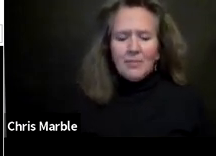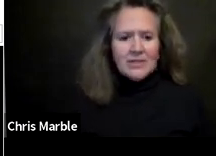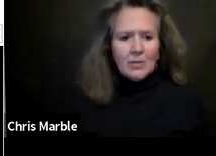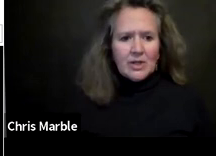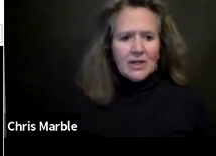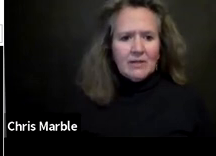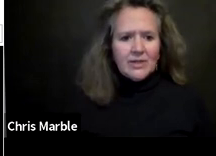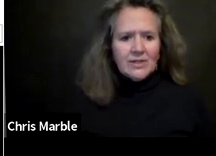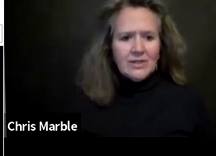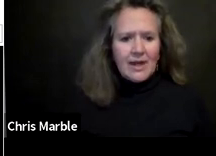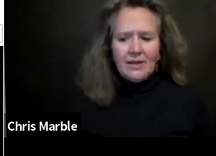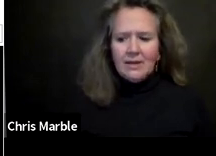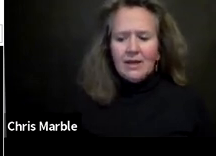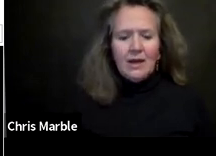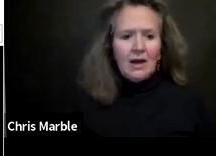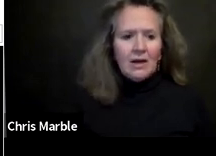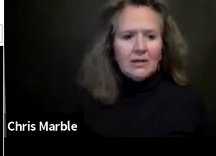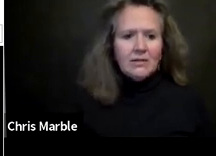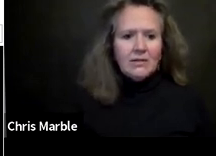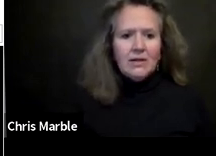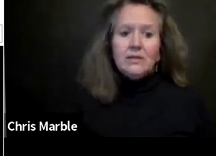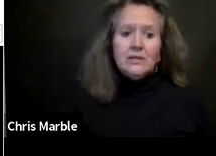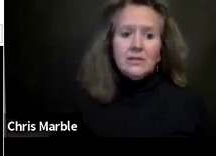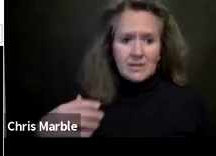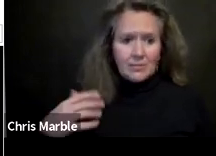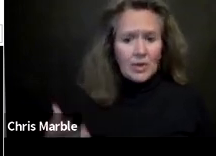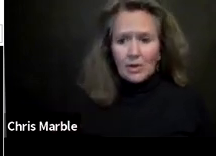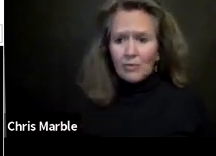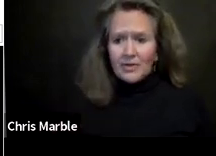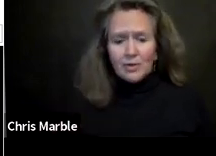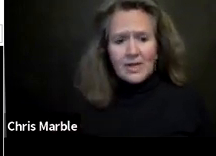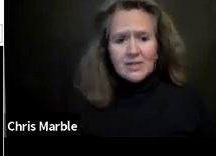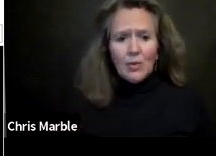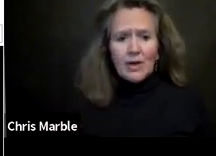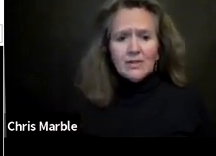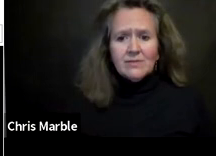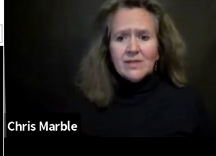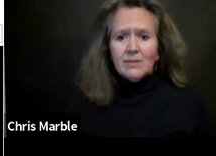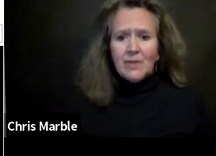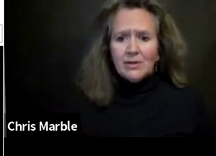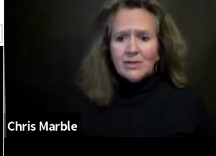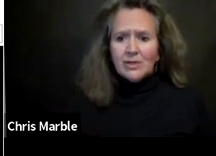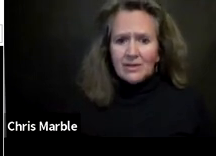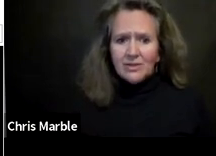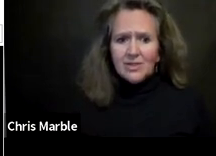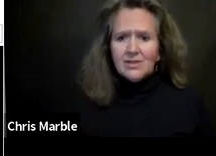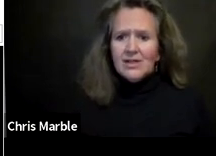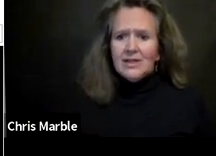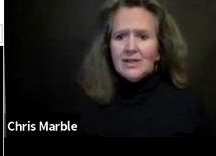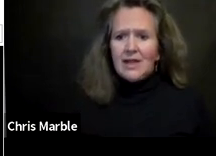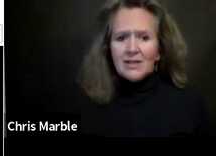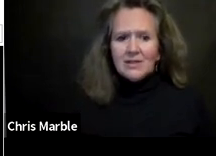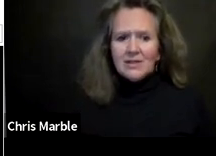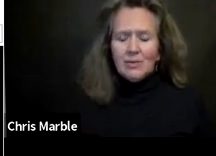The topics that we're going to be covering today are some, we're going to hopefully create some awareness of some of the barriers and challenges